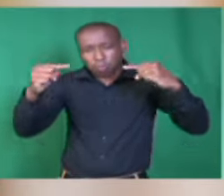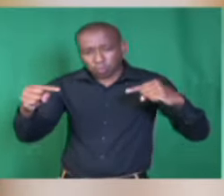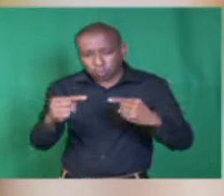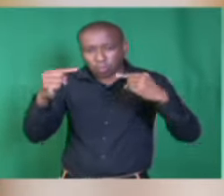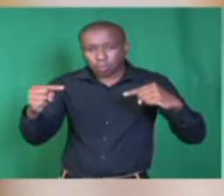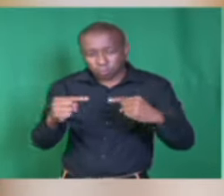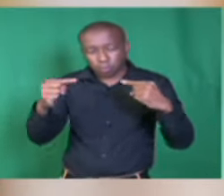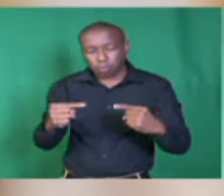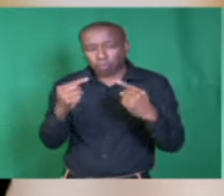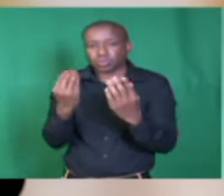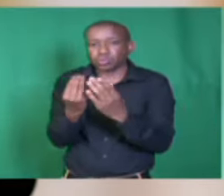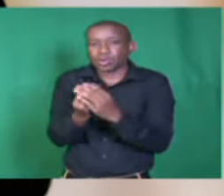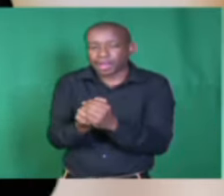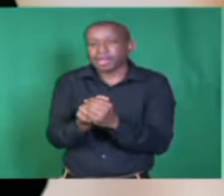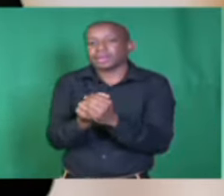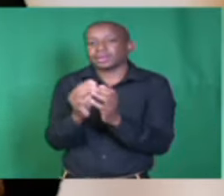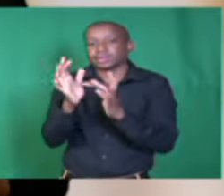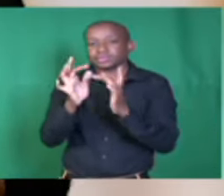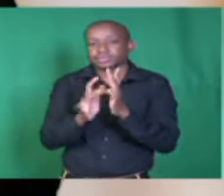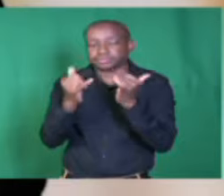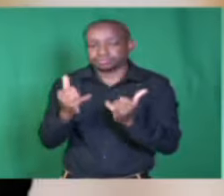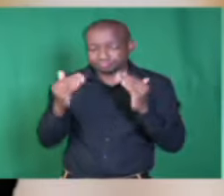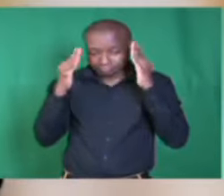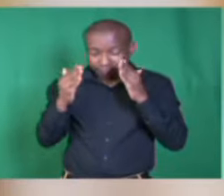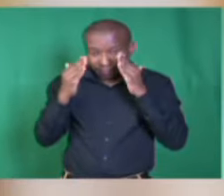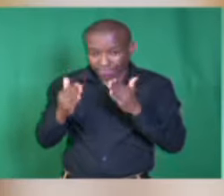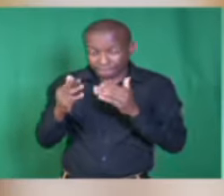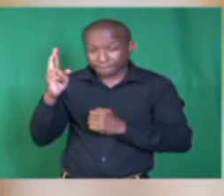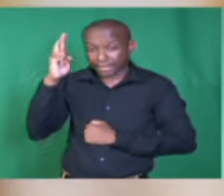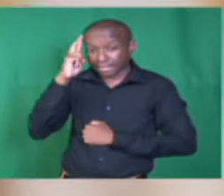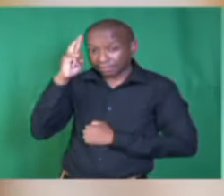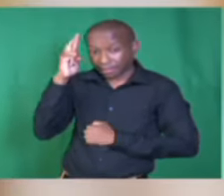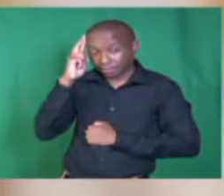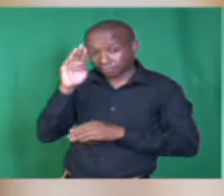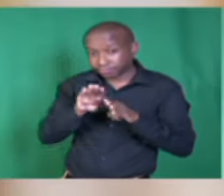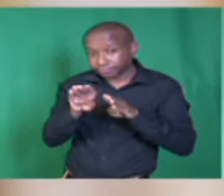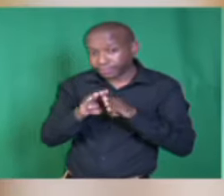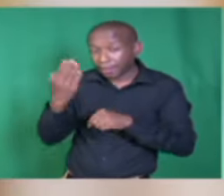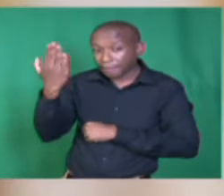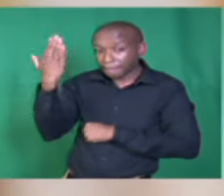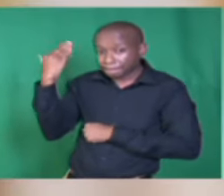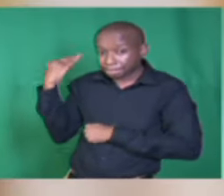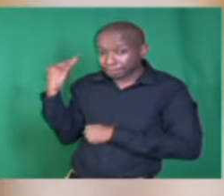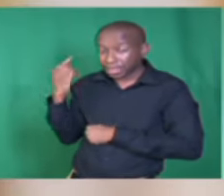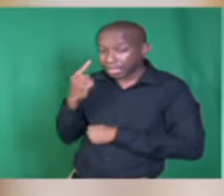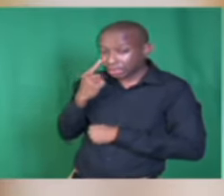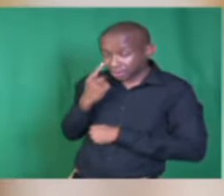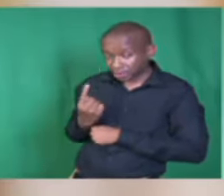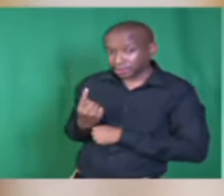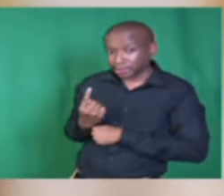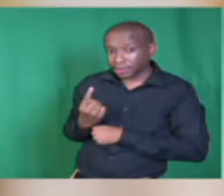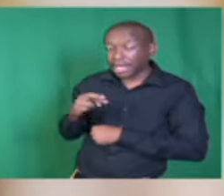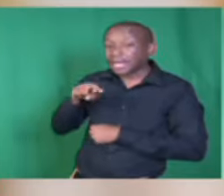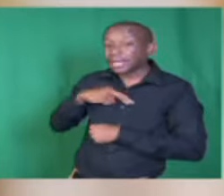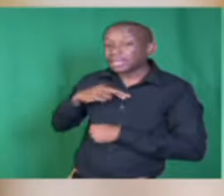they had with Jesus Christ. Remember, dear Lena, that in our previous lesson, we noticed that